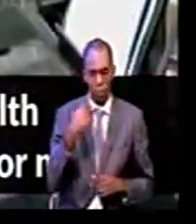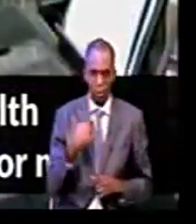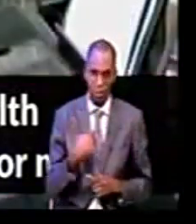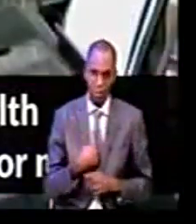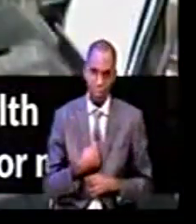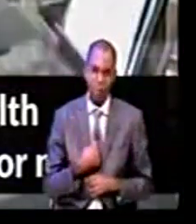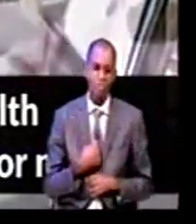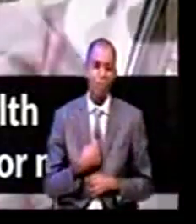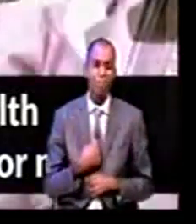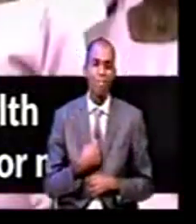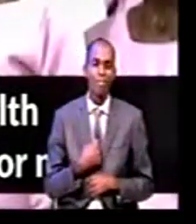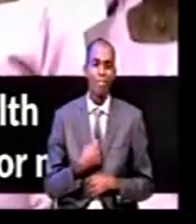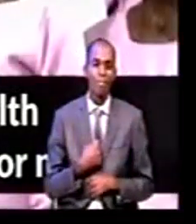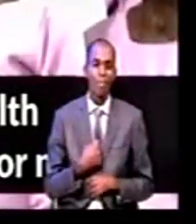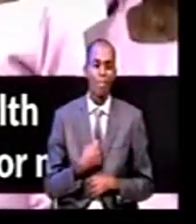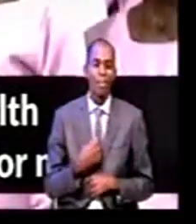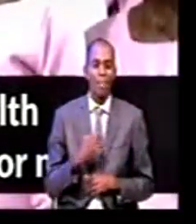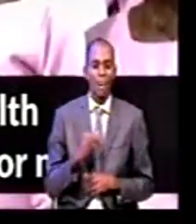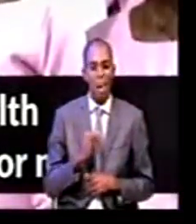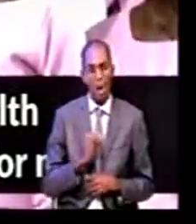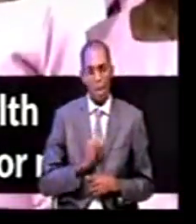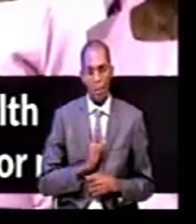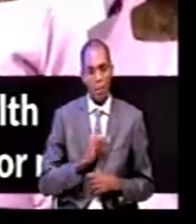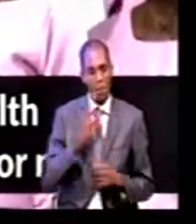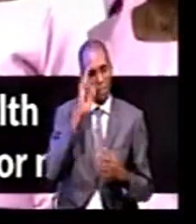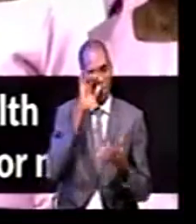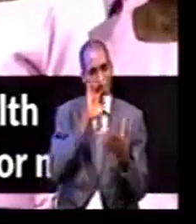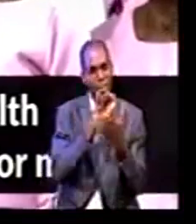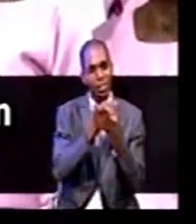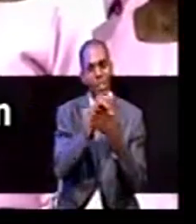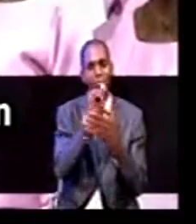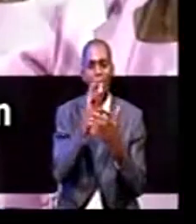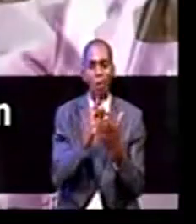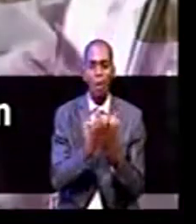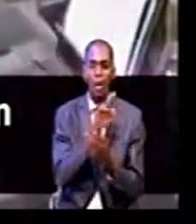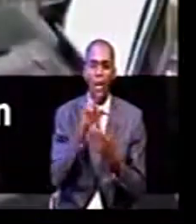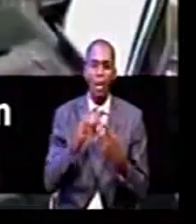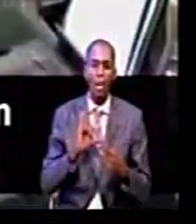that the prayer of faith was prayed for me.